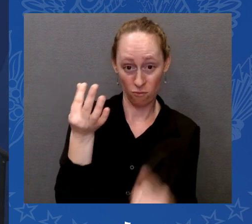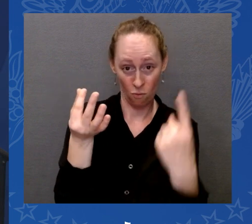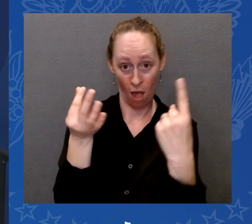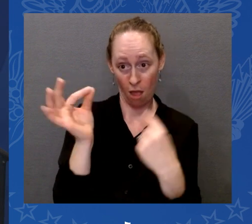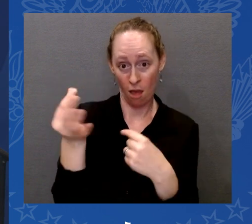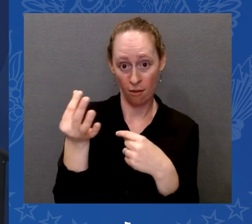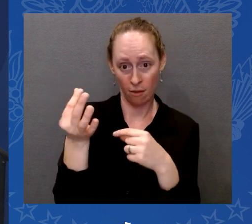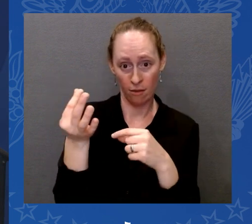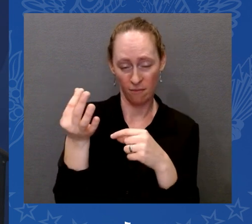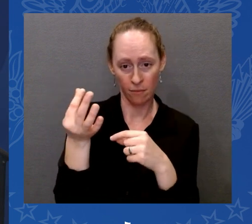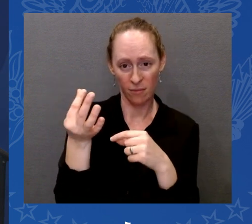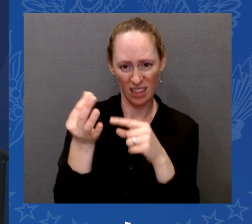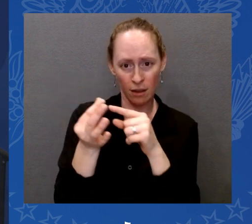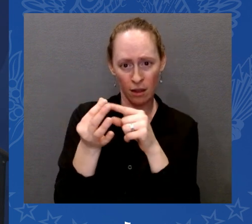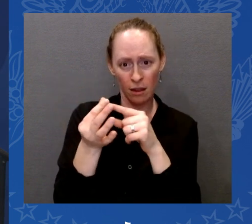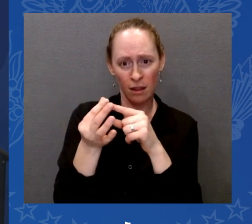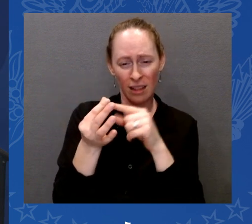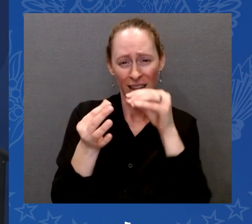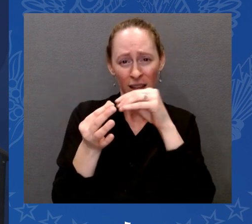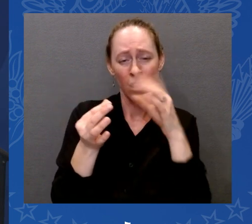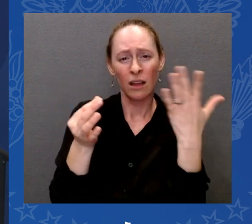astounding?